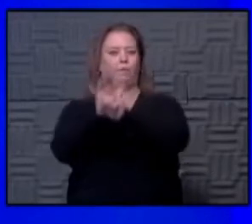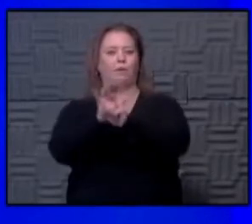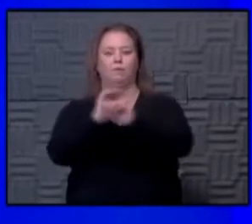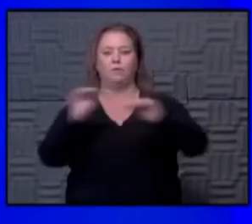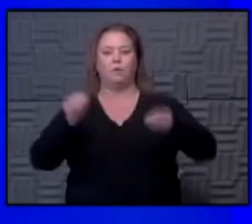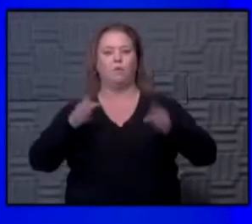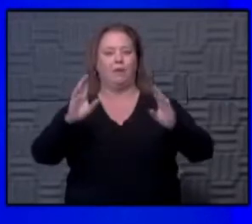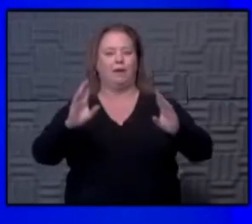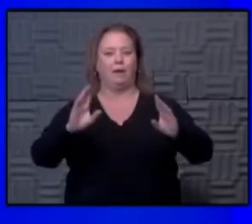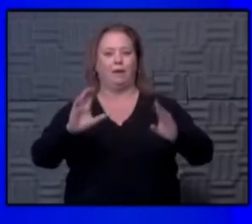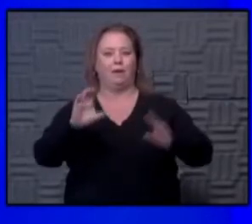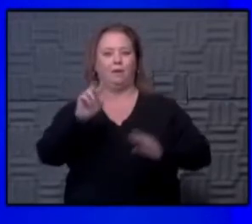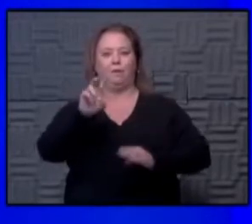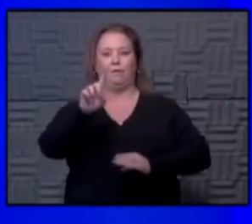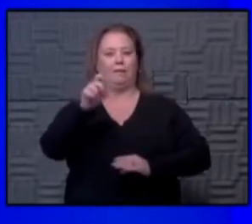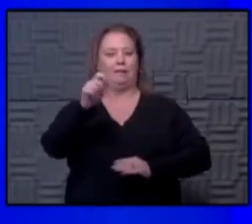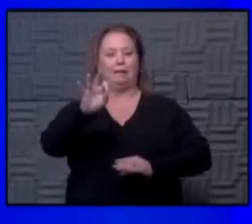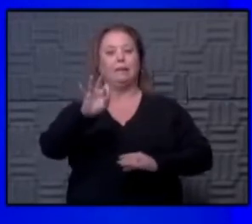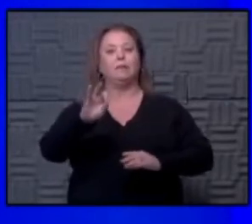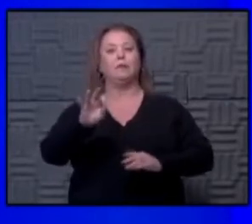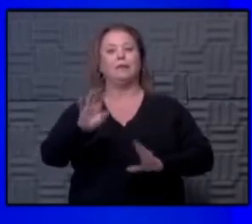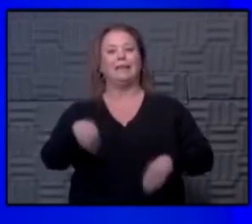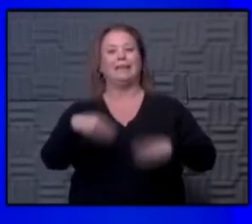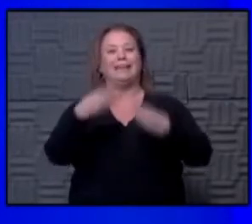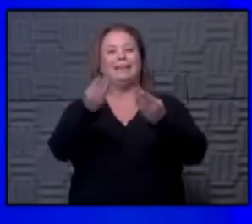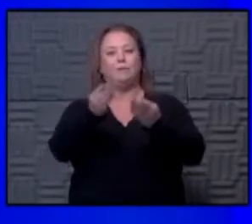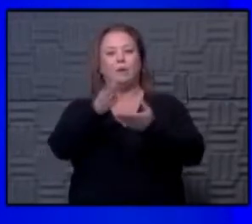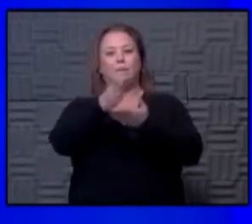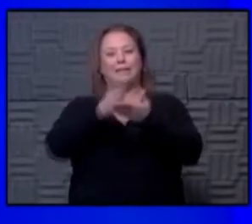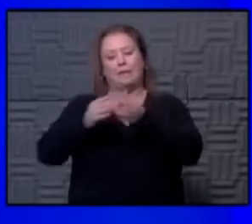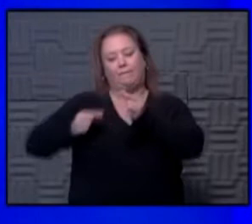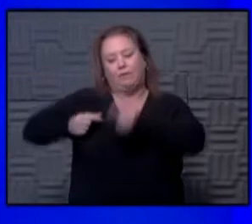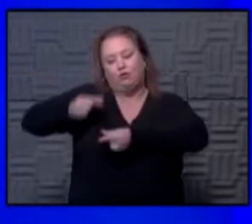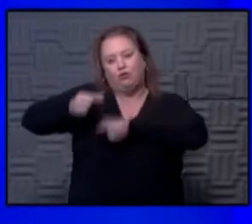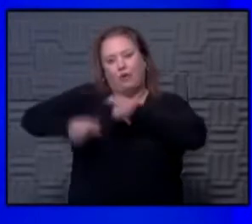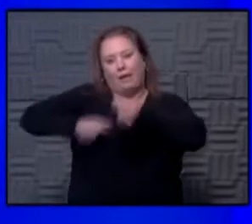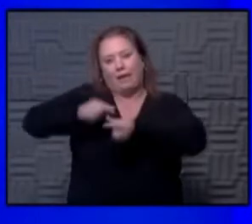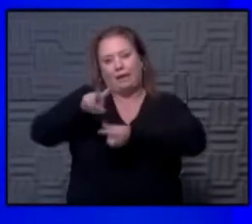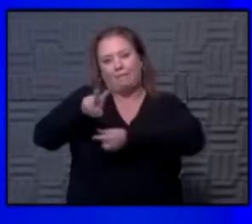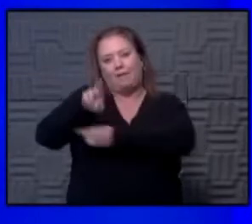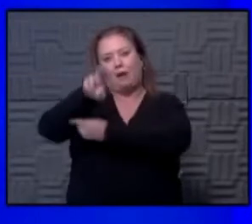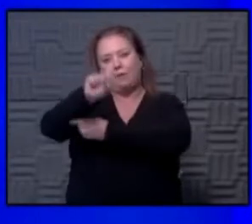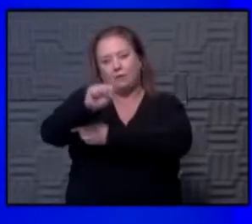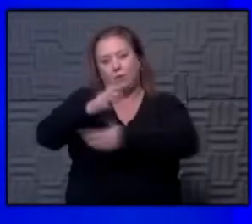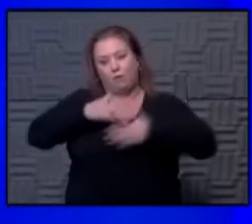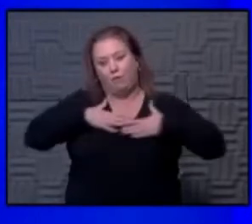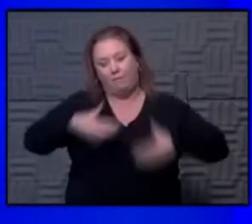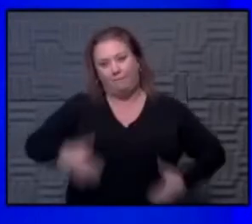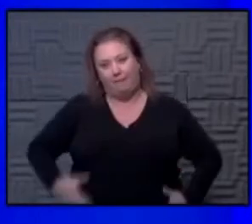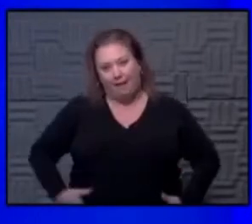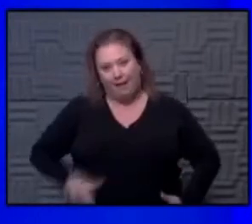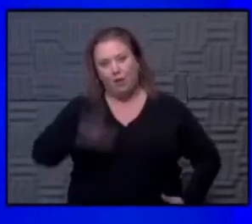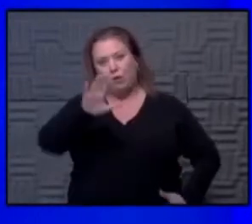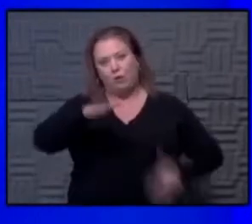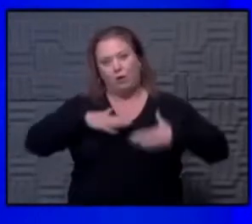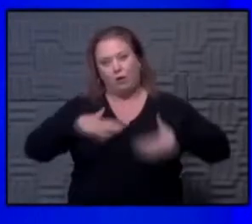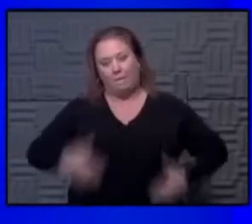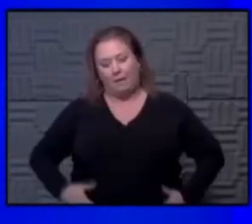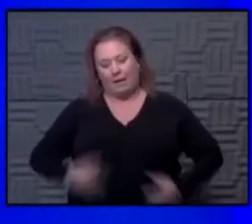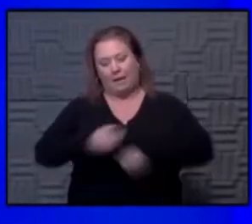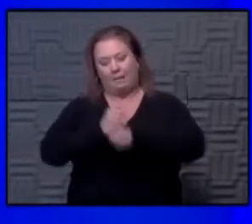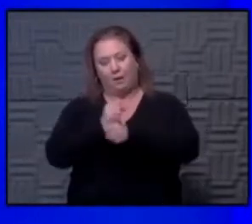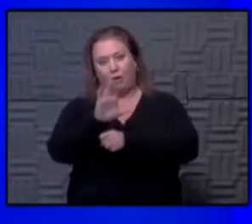way they can give that. Again, all they're doing is giving you a piece of the genetic material of the virus so that your body your body factories,